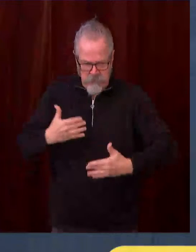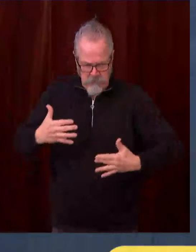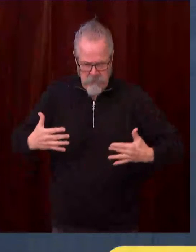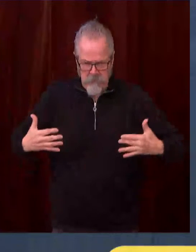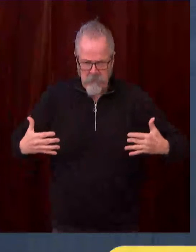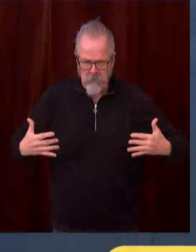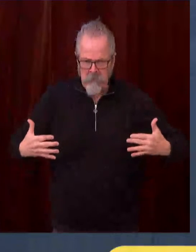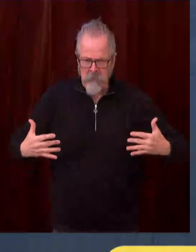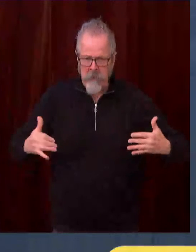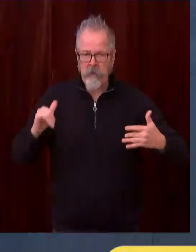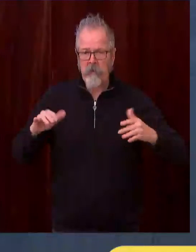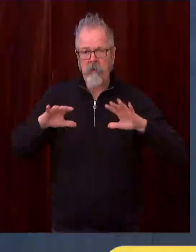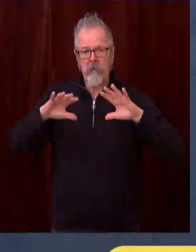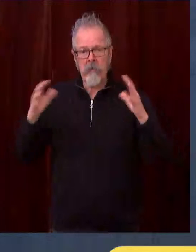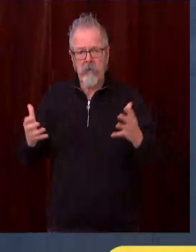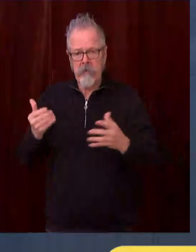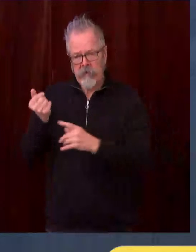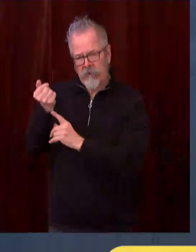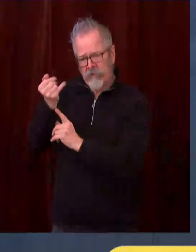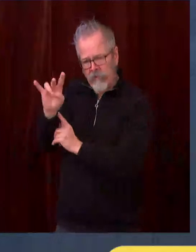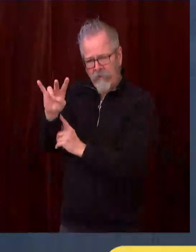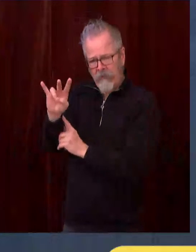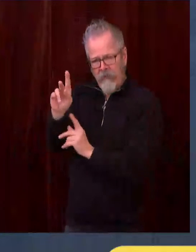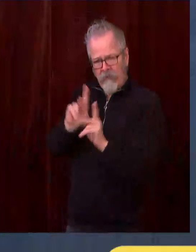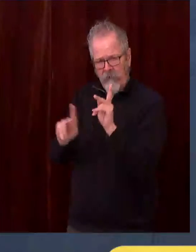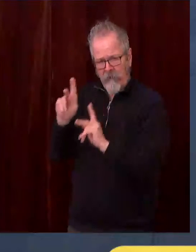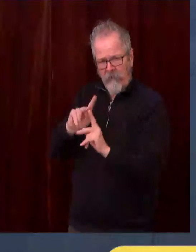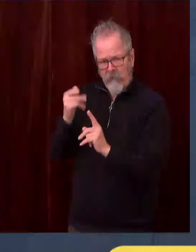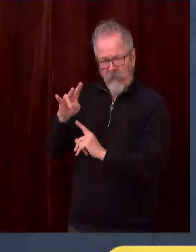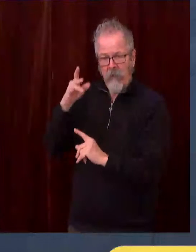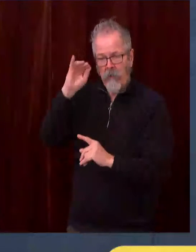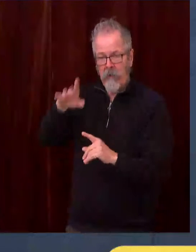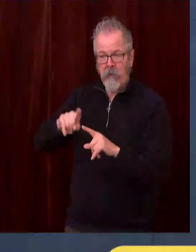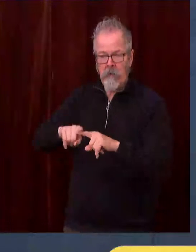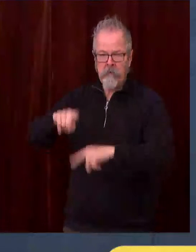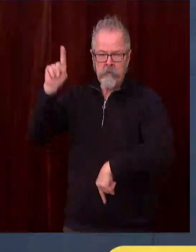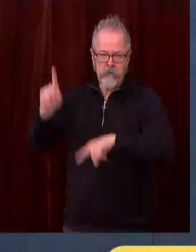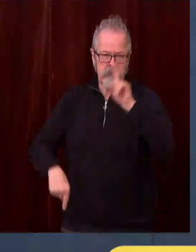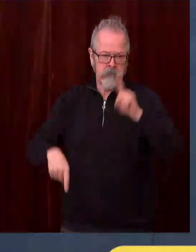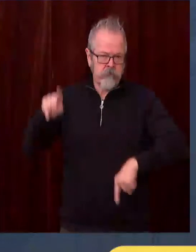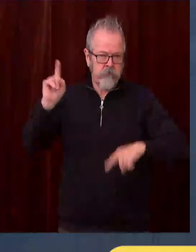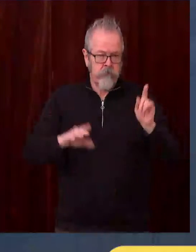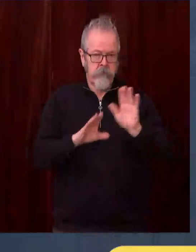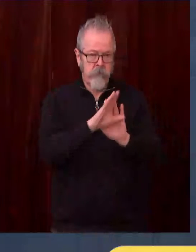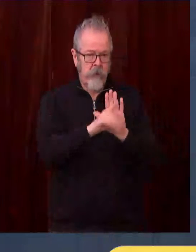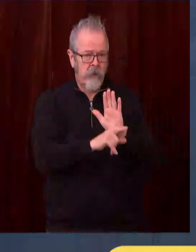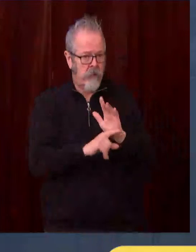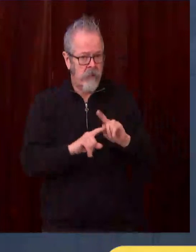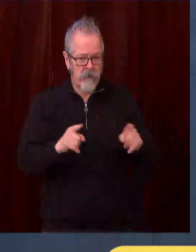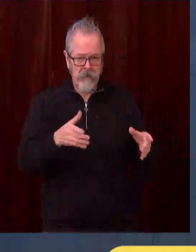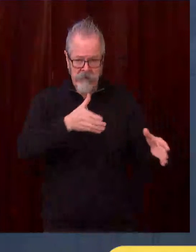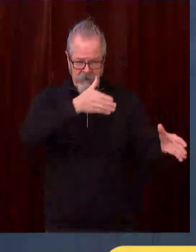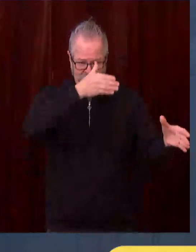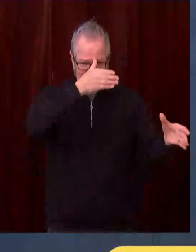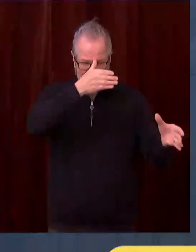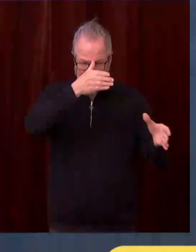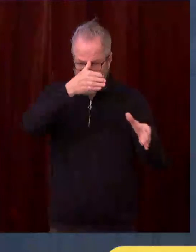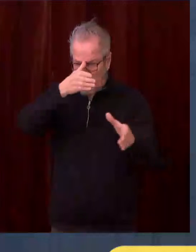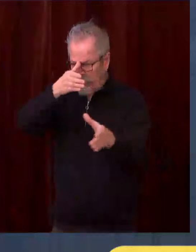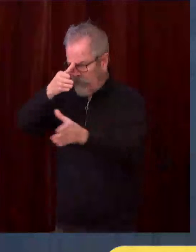with really diverse expertise. I think 9 or 10 members of the group have all past